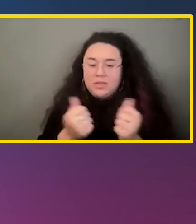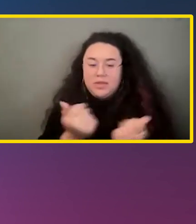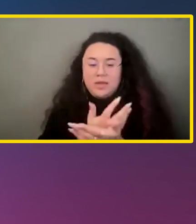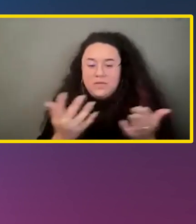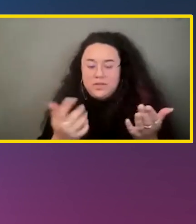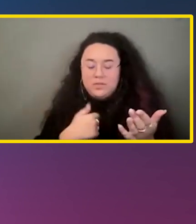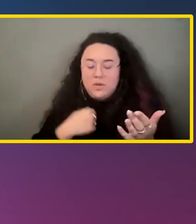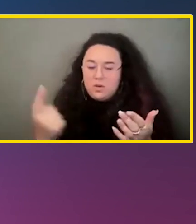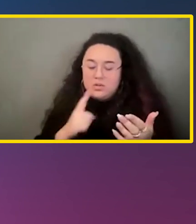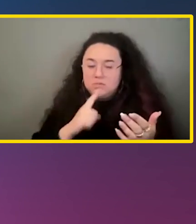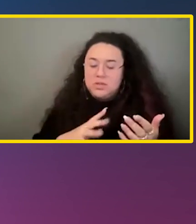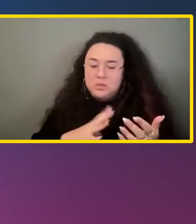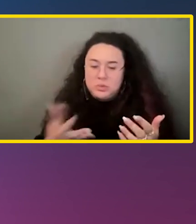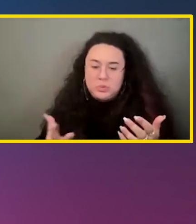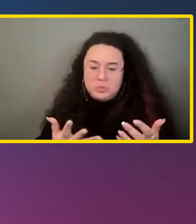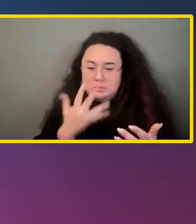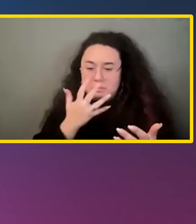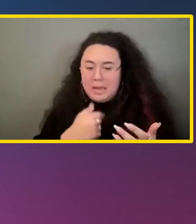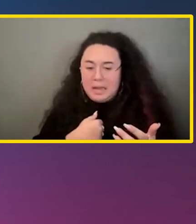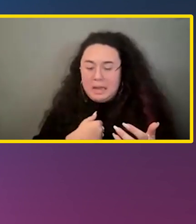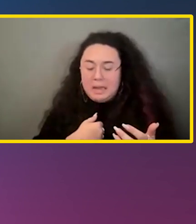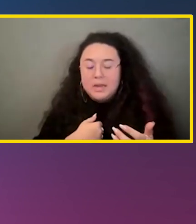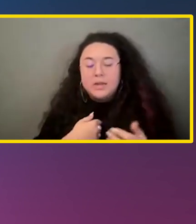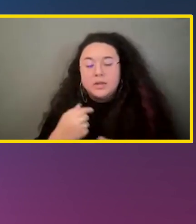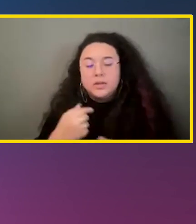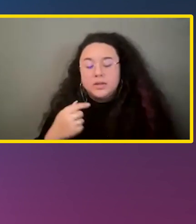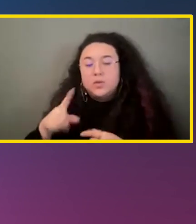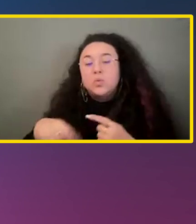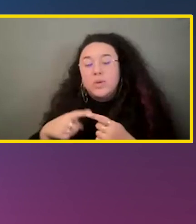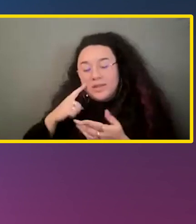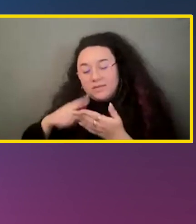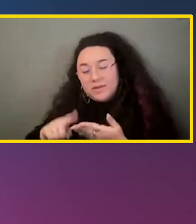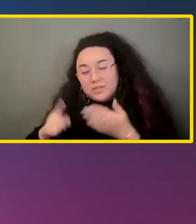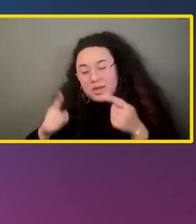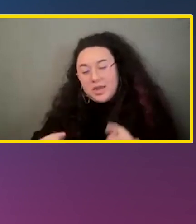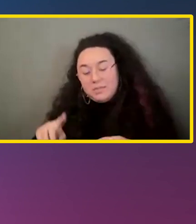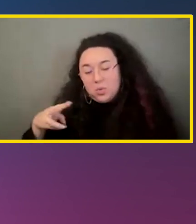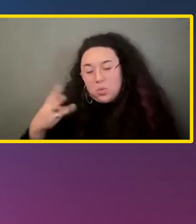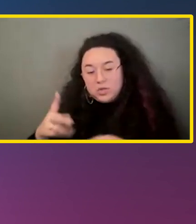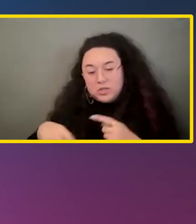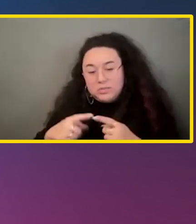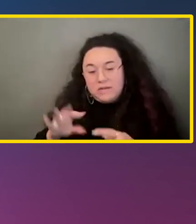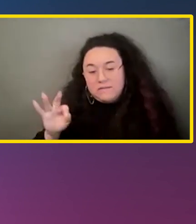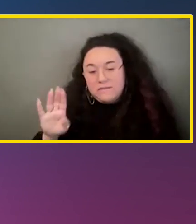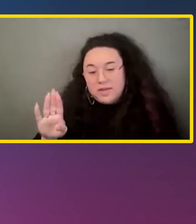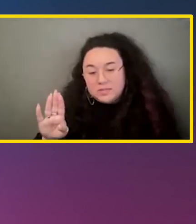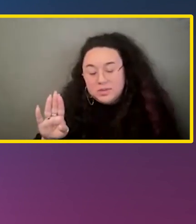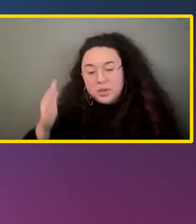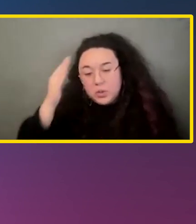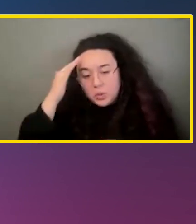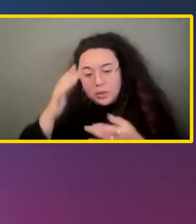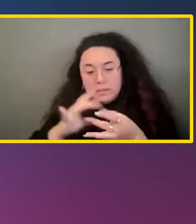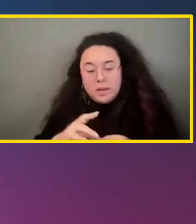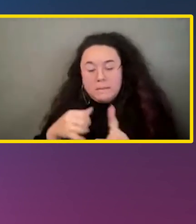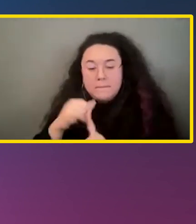really burned my biscuits was when the investigations were going on in Washington about what Facebook knew about bullying and about